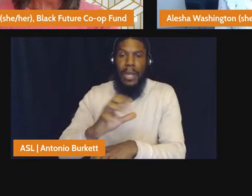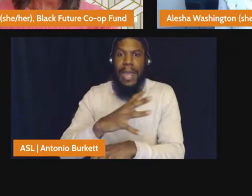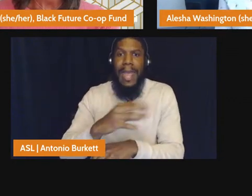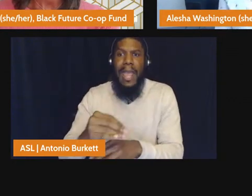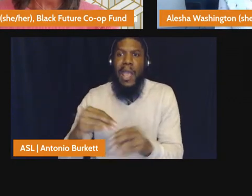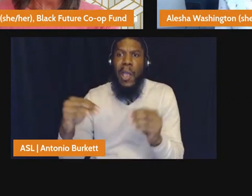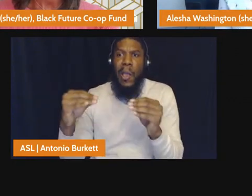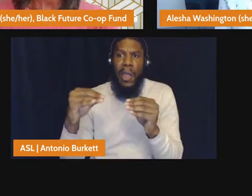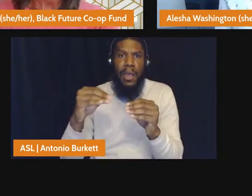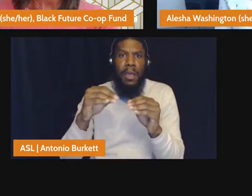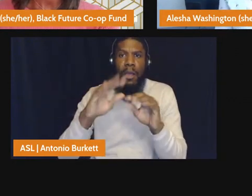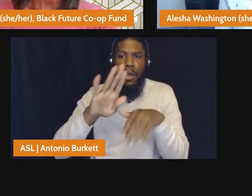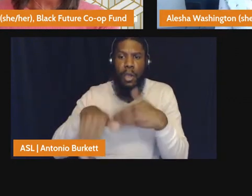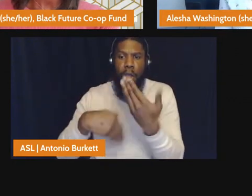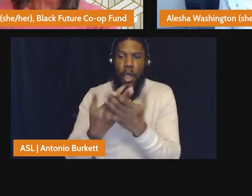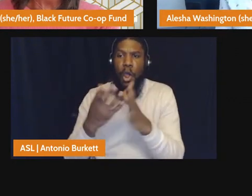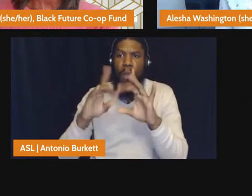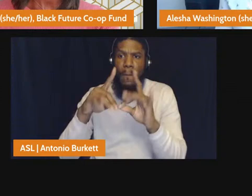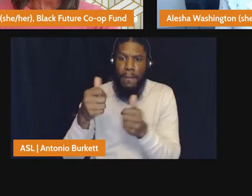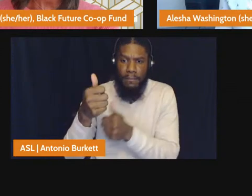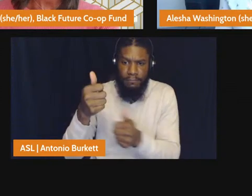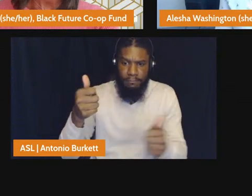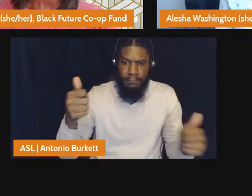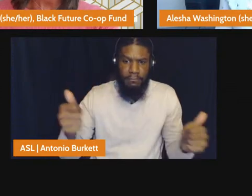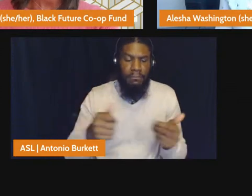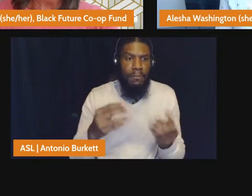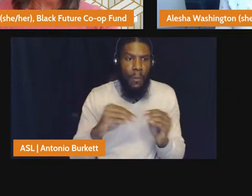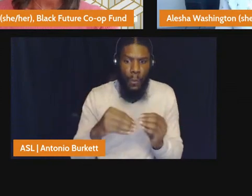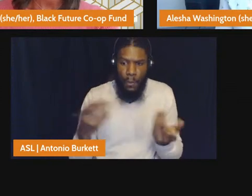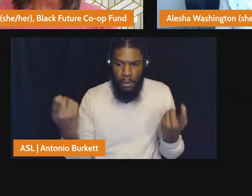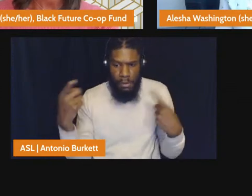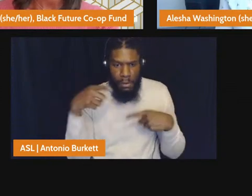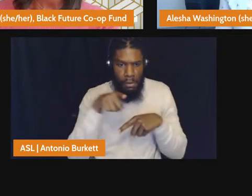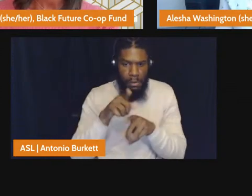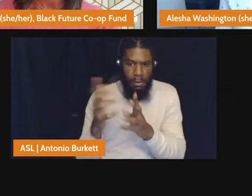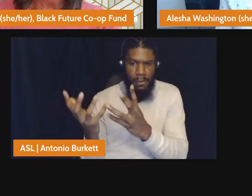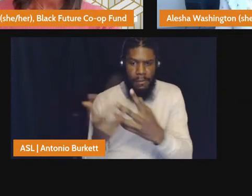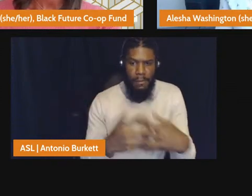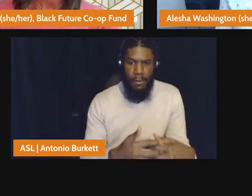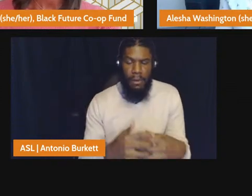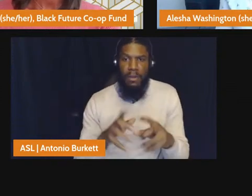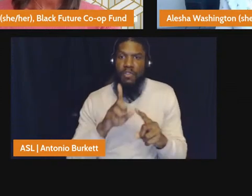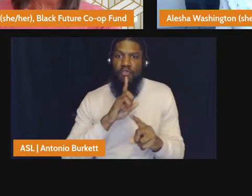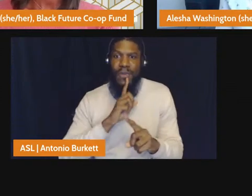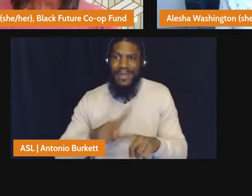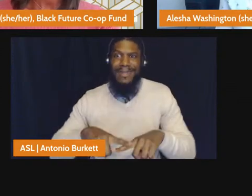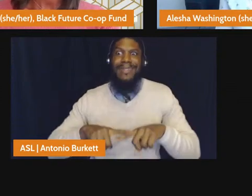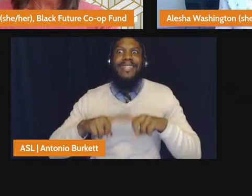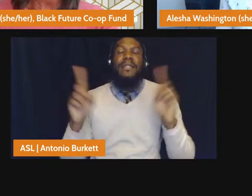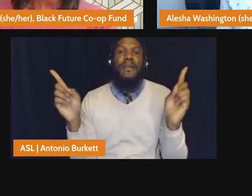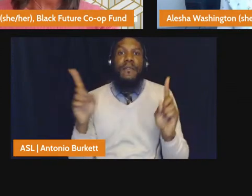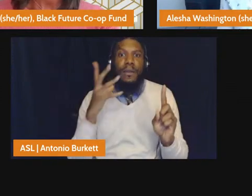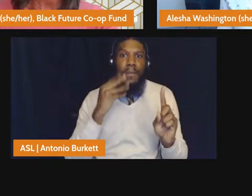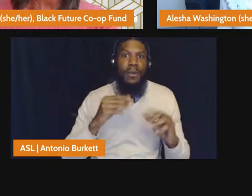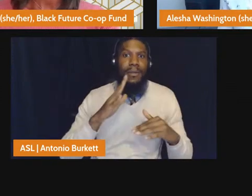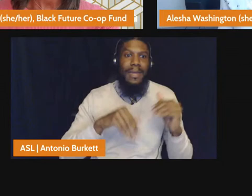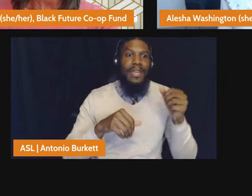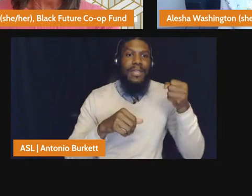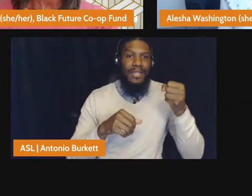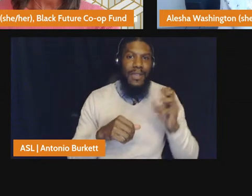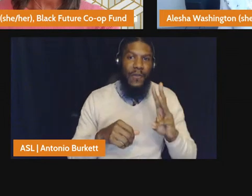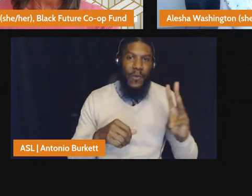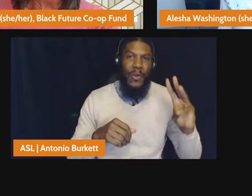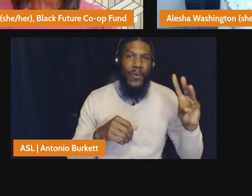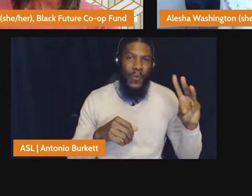of the departments at that foundation. But it was just a different experience than a Southwest Washington experience, just